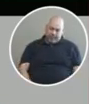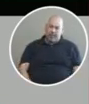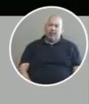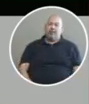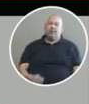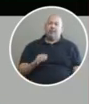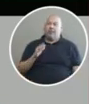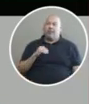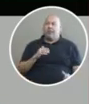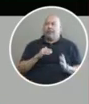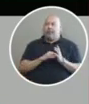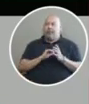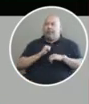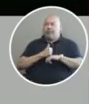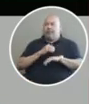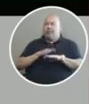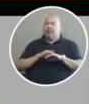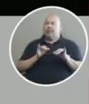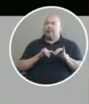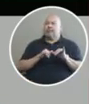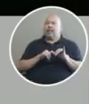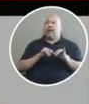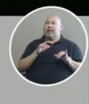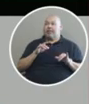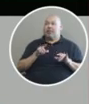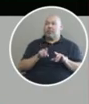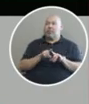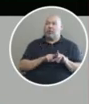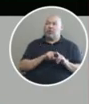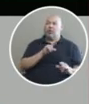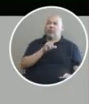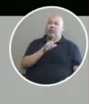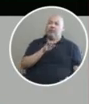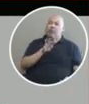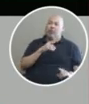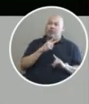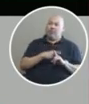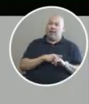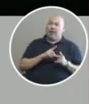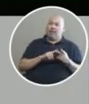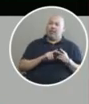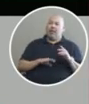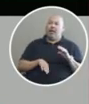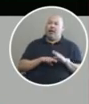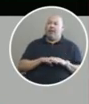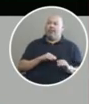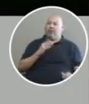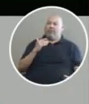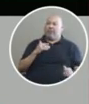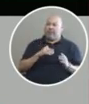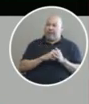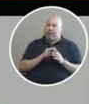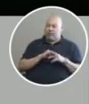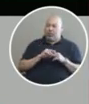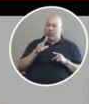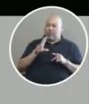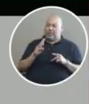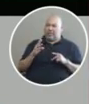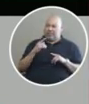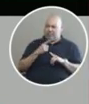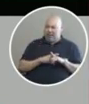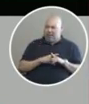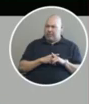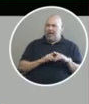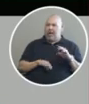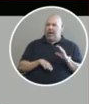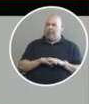Terms, again, are based on the size of the loan. They're either a 24-month for loans of up to $15,000 or 36 months for